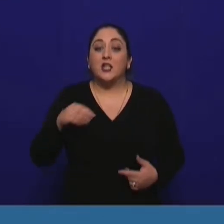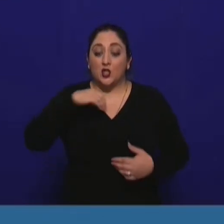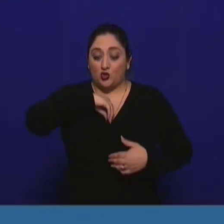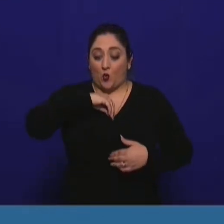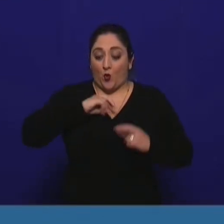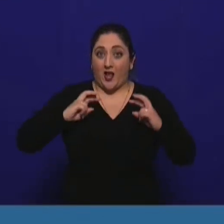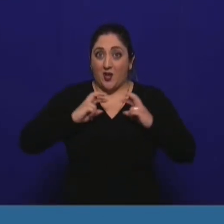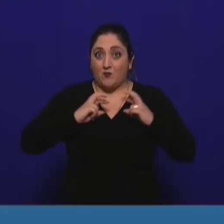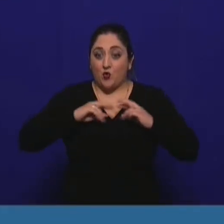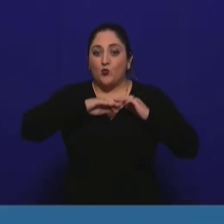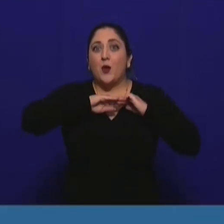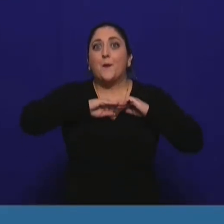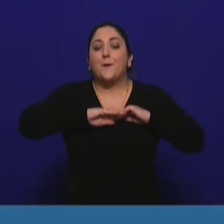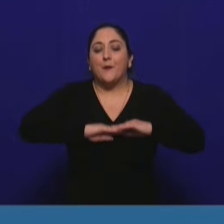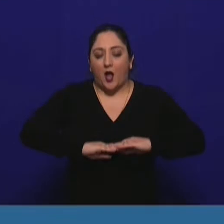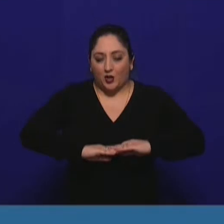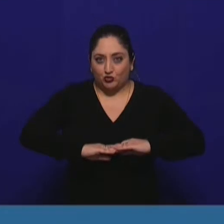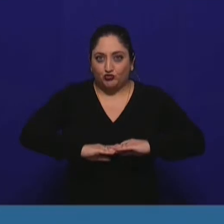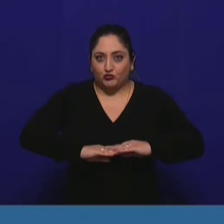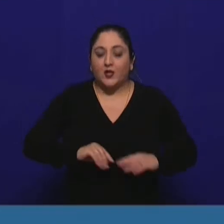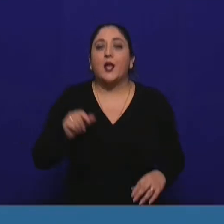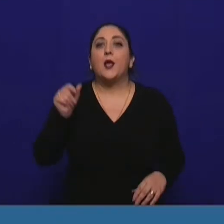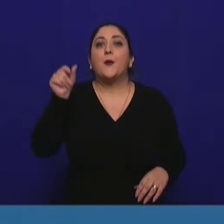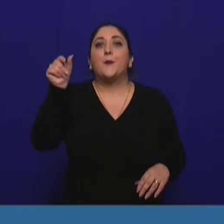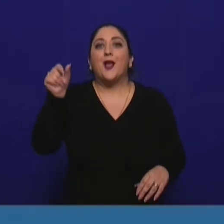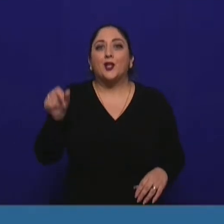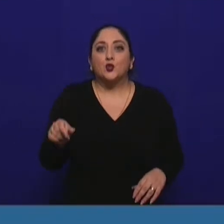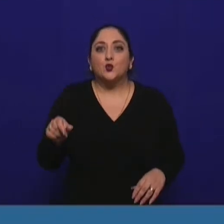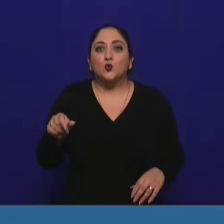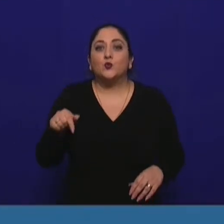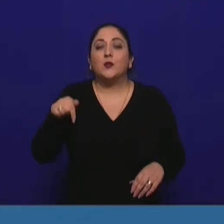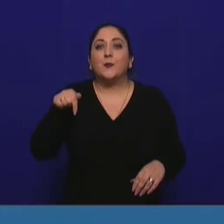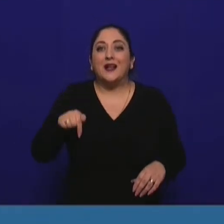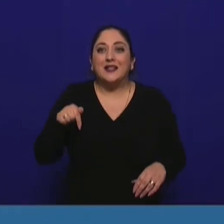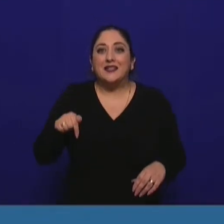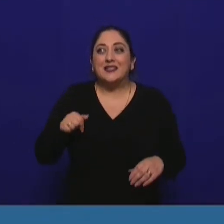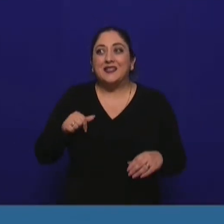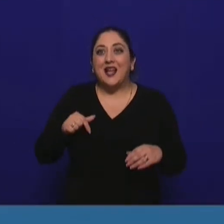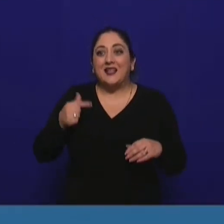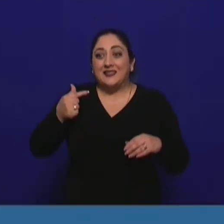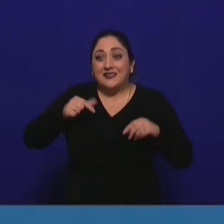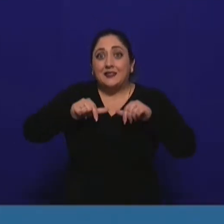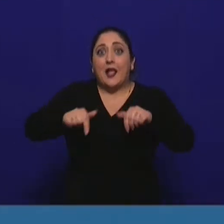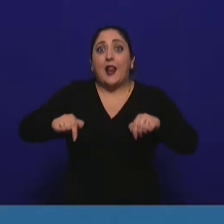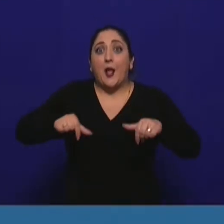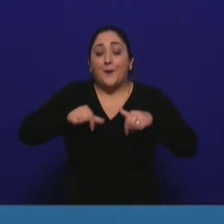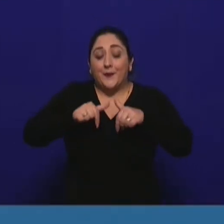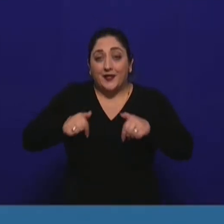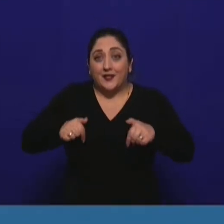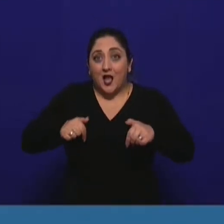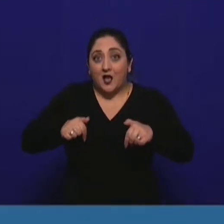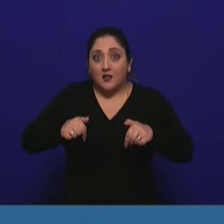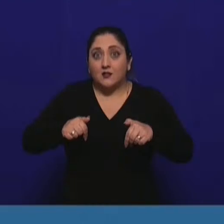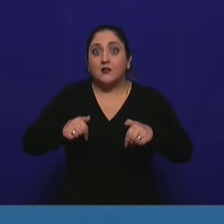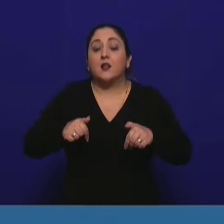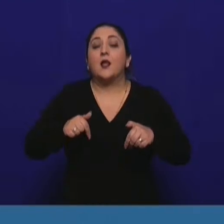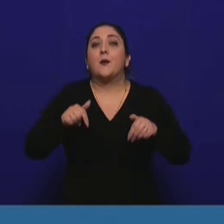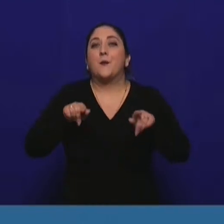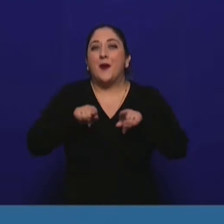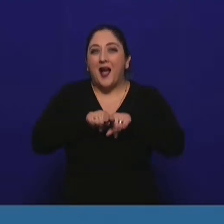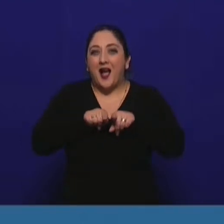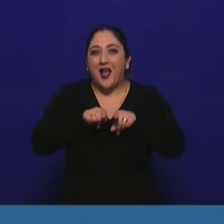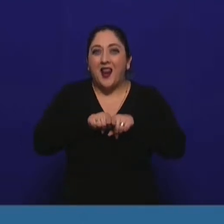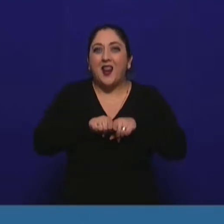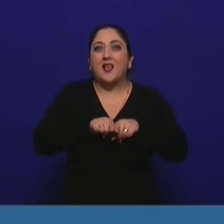hija baxxa, dawk in-nies ukoll li huma qegħdin jieħdu ċertu trattament li jpoġġu l-immunità tagħhom iktar baxxa bħal dawk li